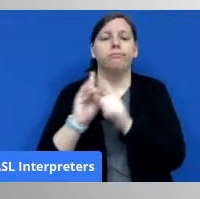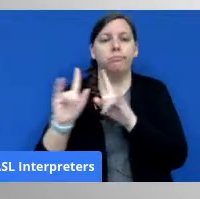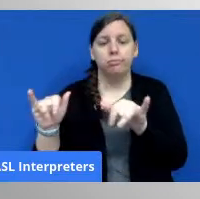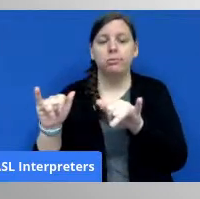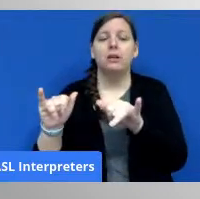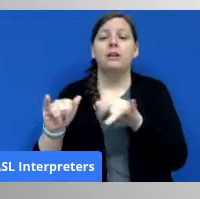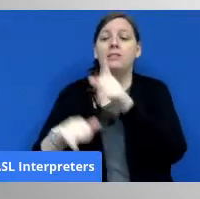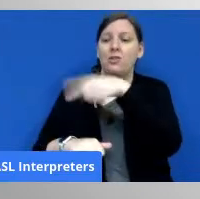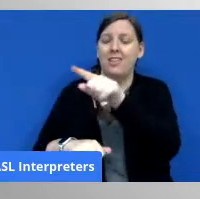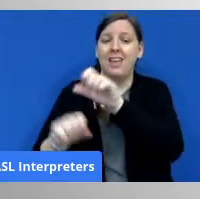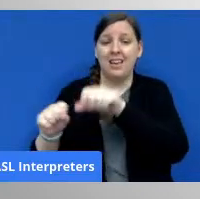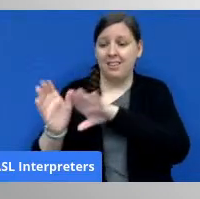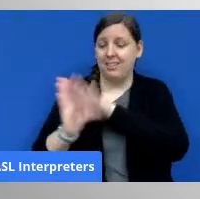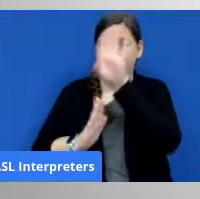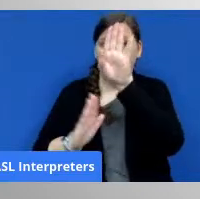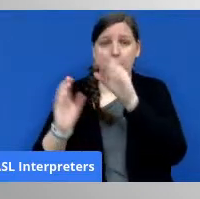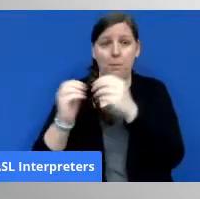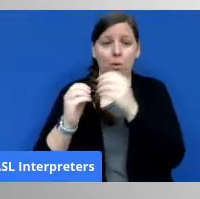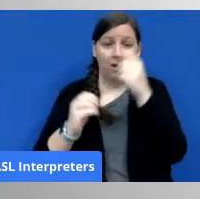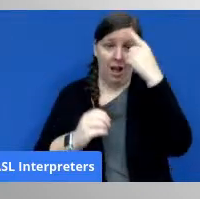would be very beneficial.